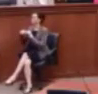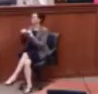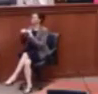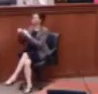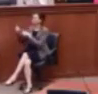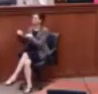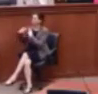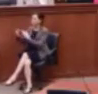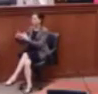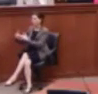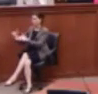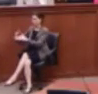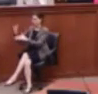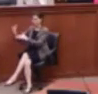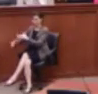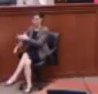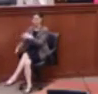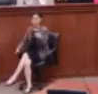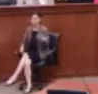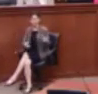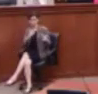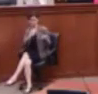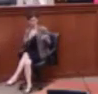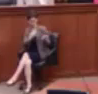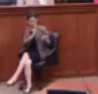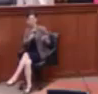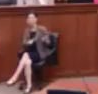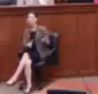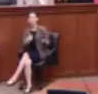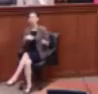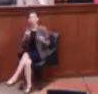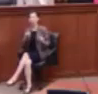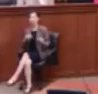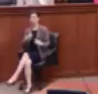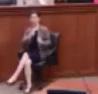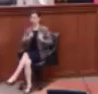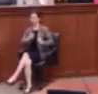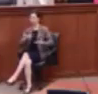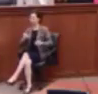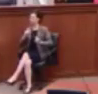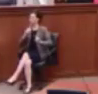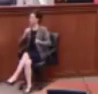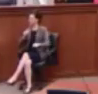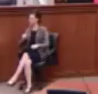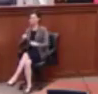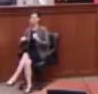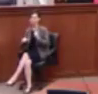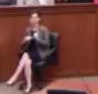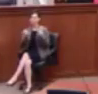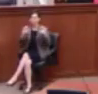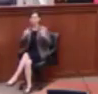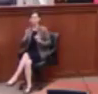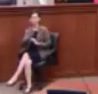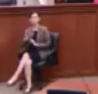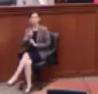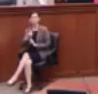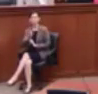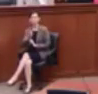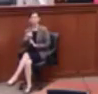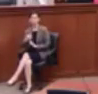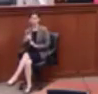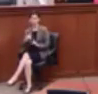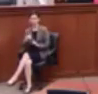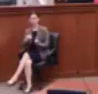and we look forward to continuing to answer your questions. And I know Assistant Superintendent Bradford, Ted, Jessica, everybody is